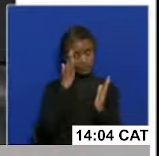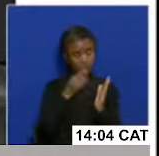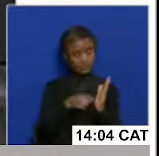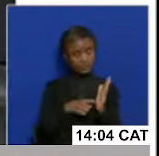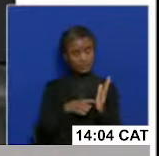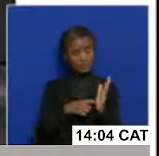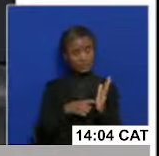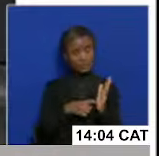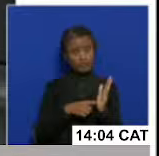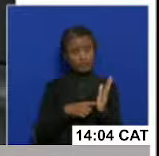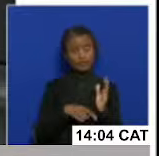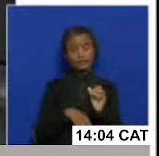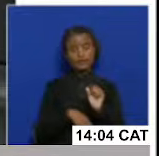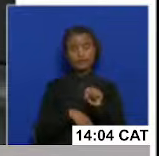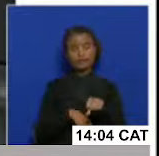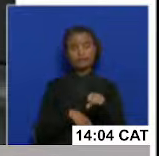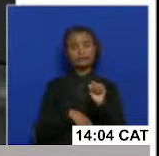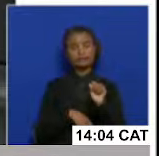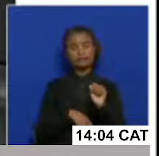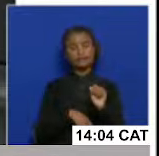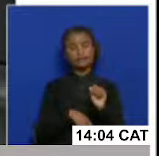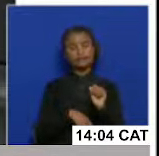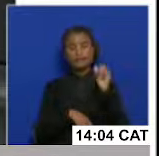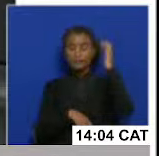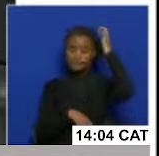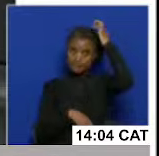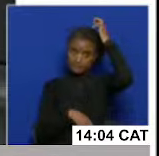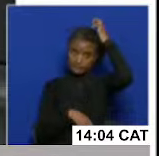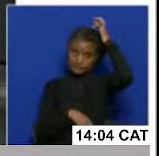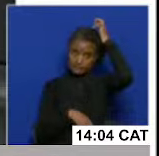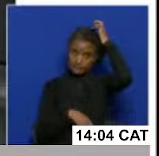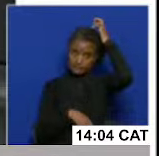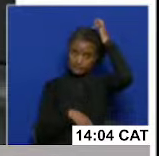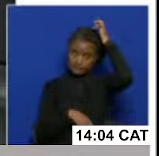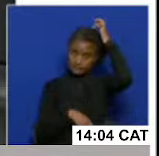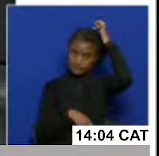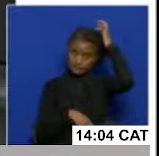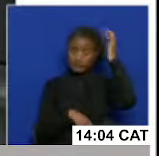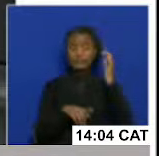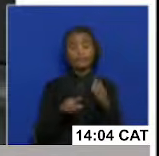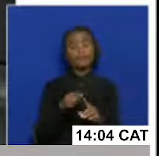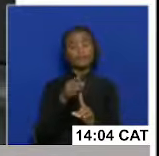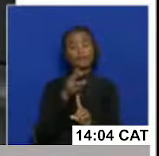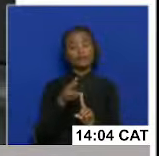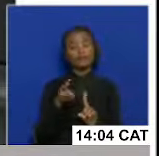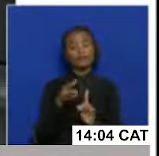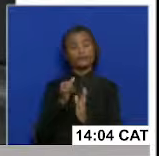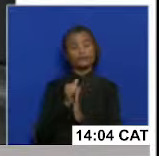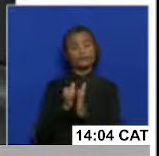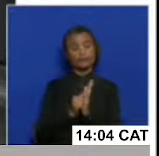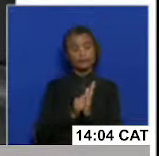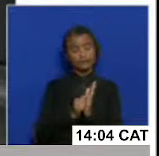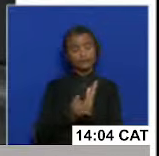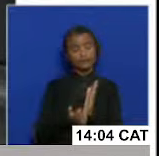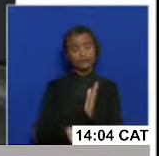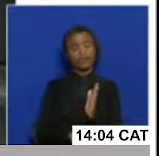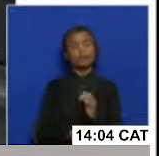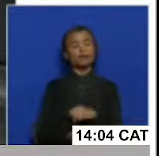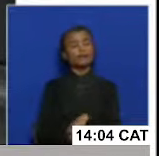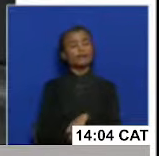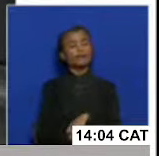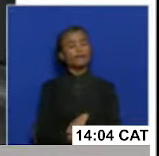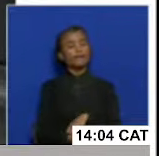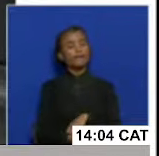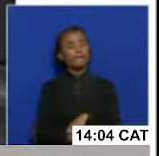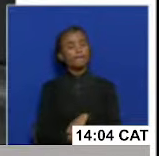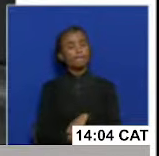Yes, it's the warning. It should be the warning statement. And so by sending those 2